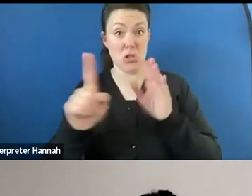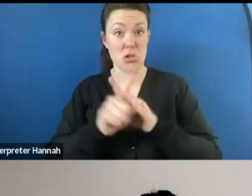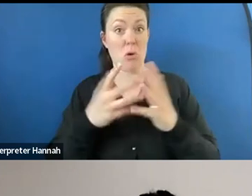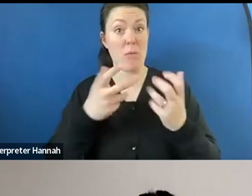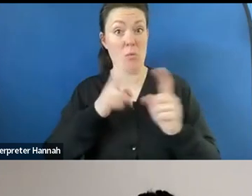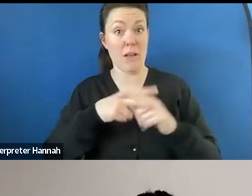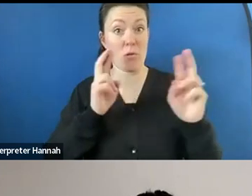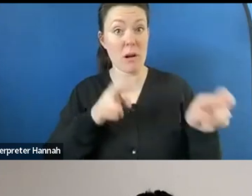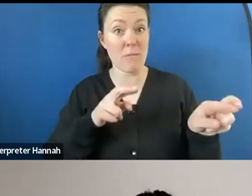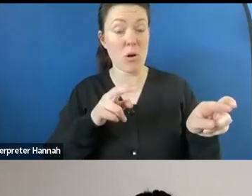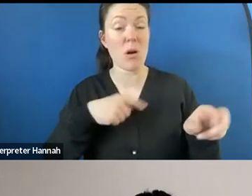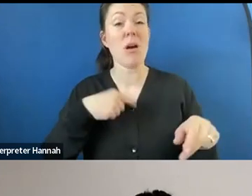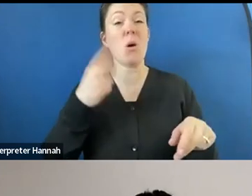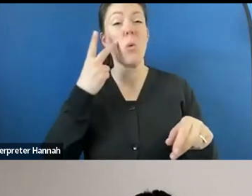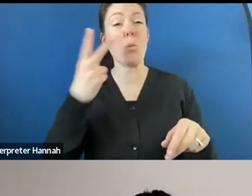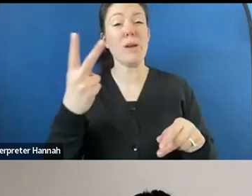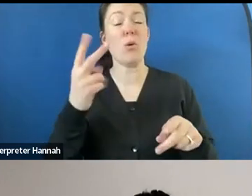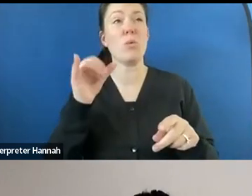that there is so much